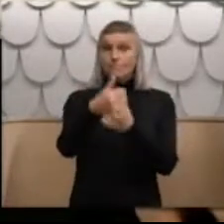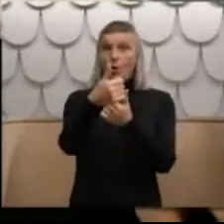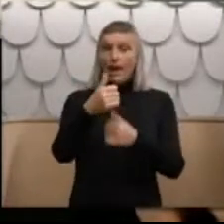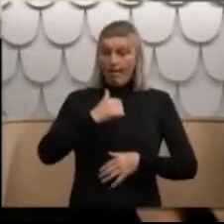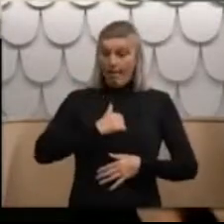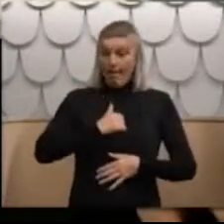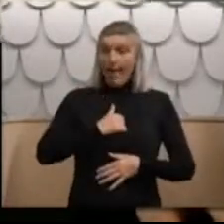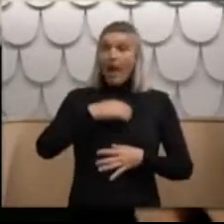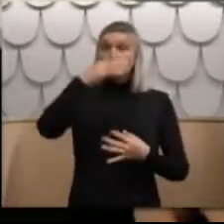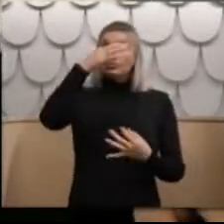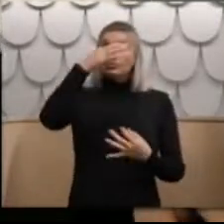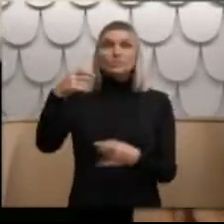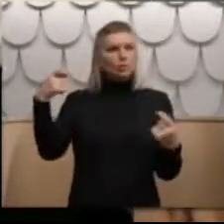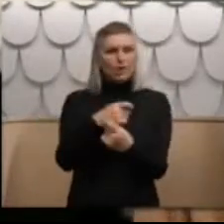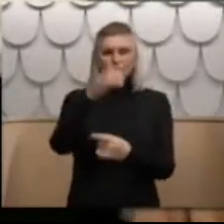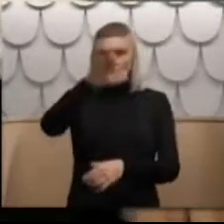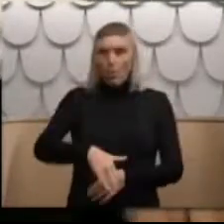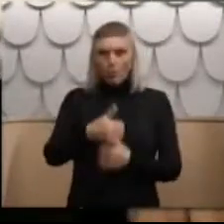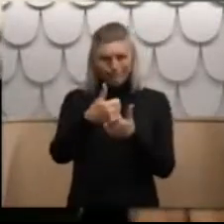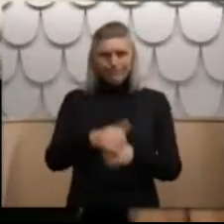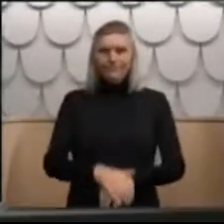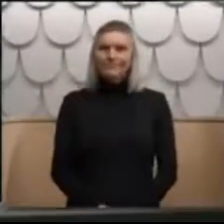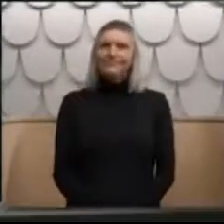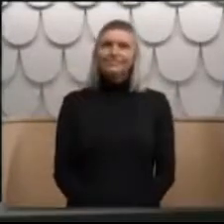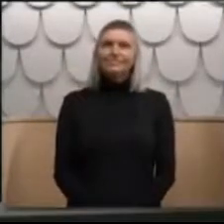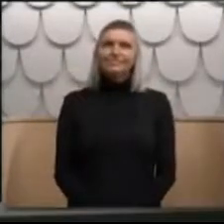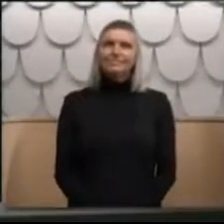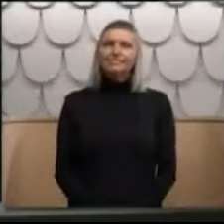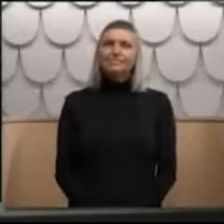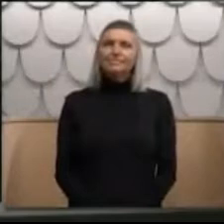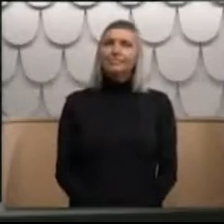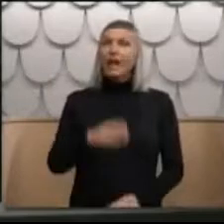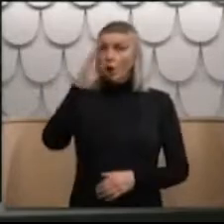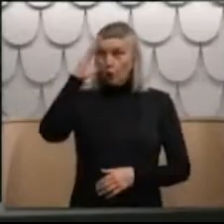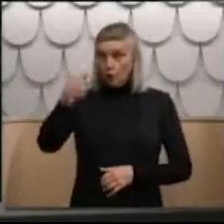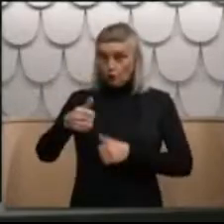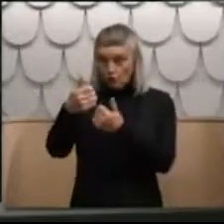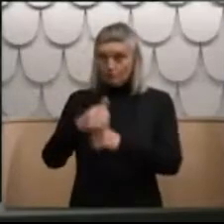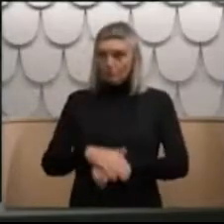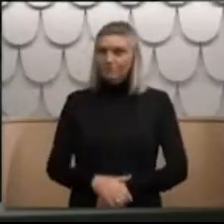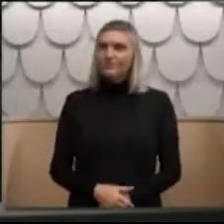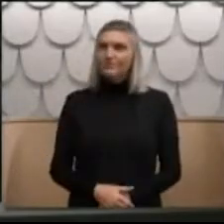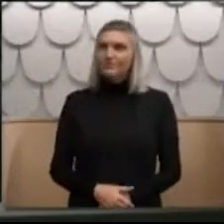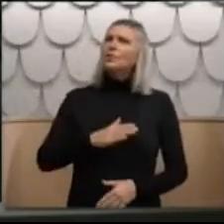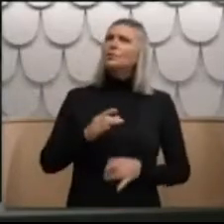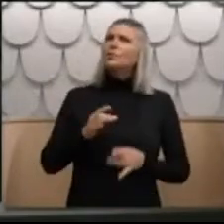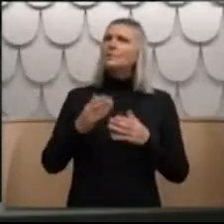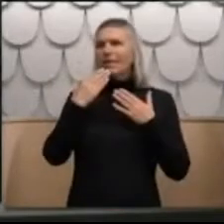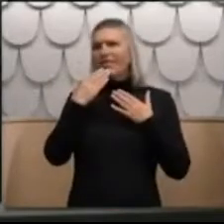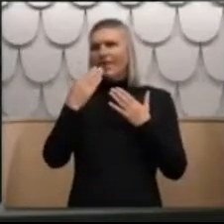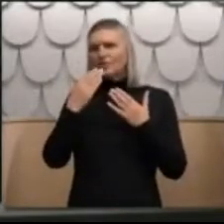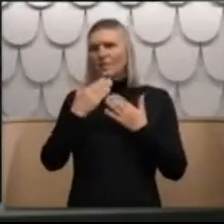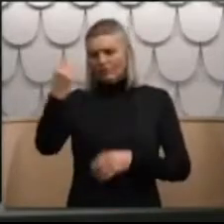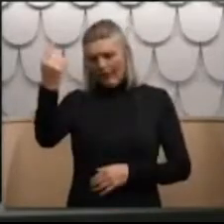sure that we get that right. Yeah. Thank you. Kia ora, Donald. So I just wanted to start by saying thank you so much for coming